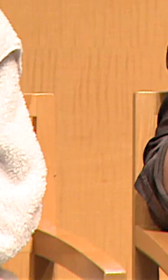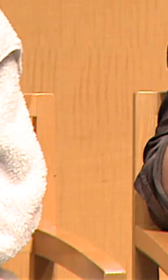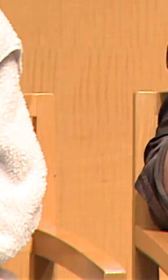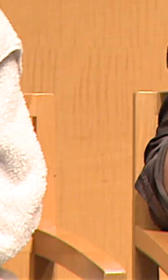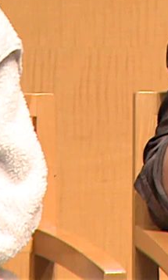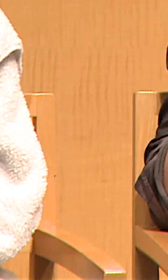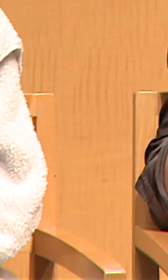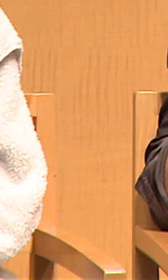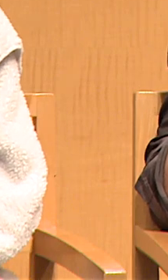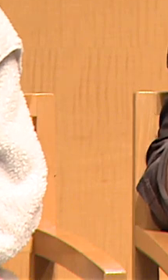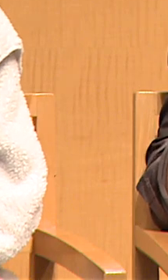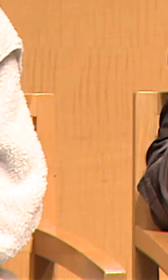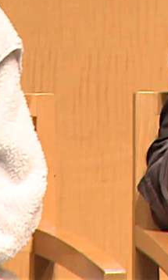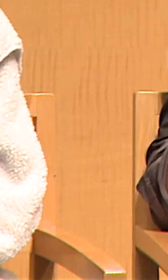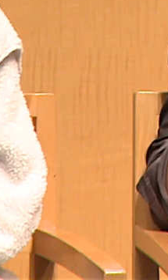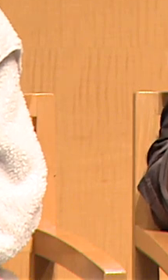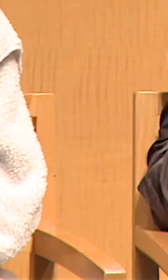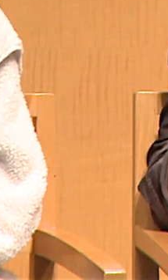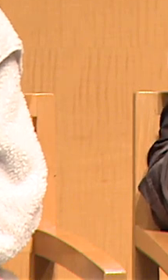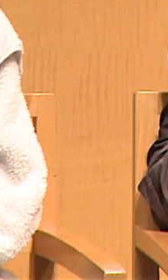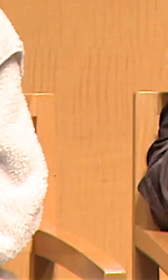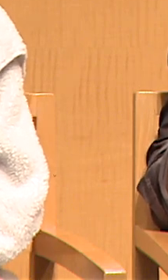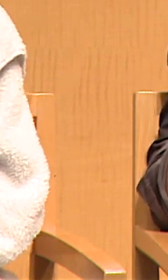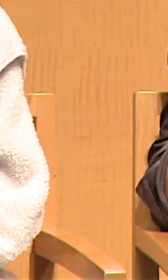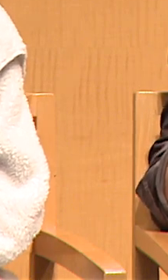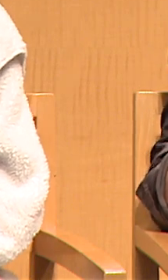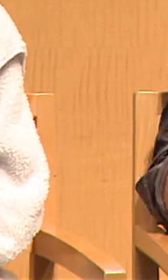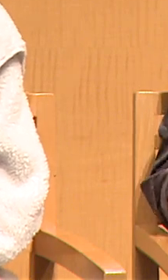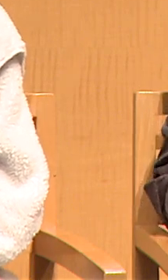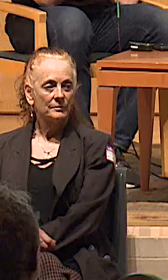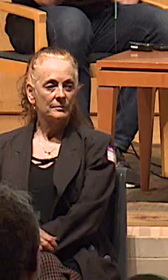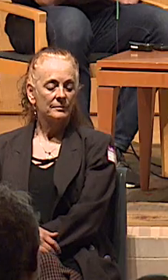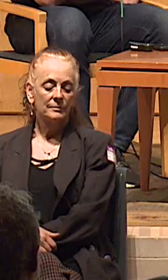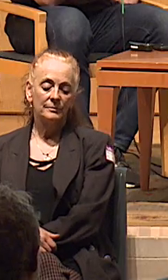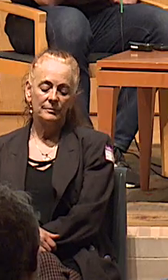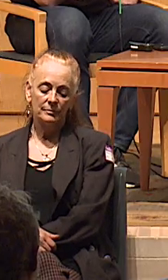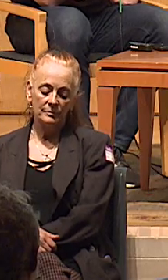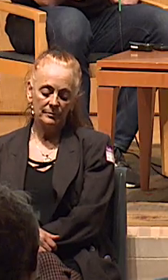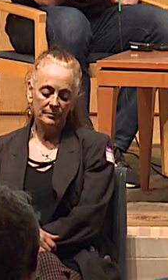until I finally looked at it. Comics is advertisement. Yeah.